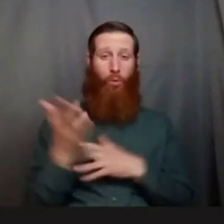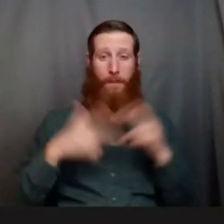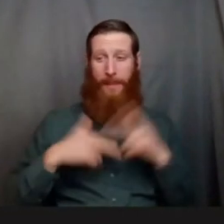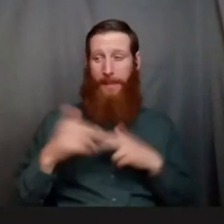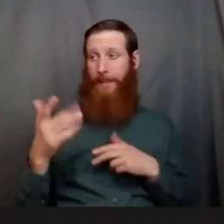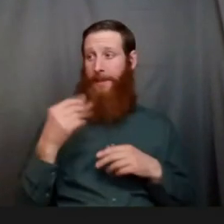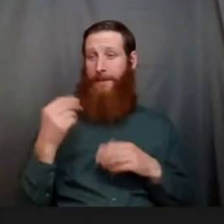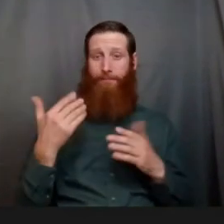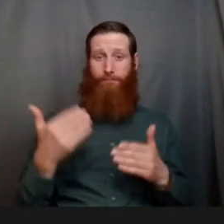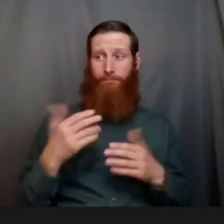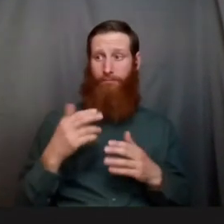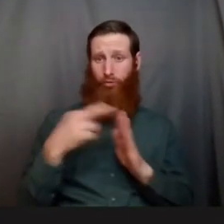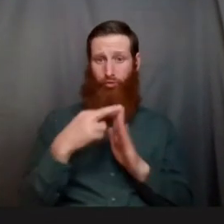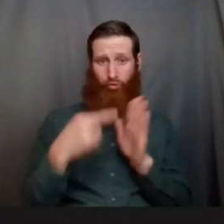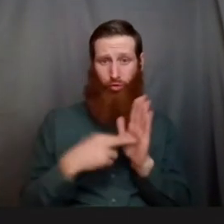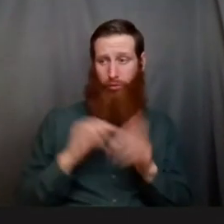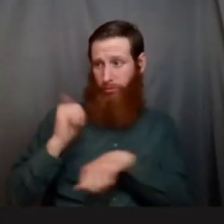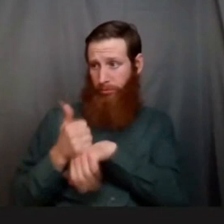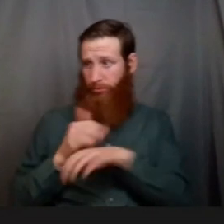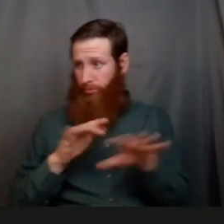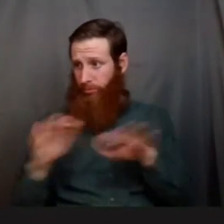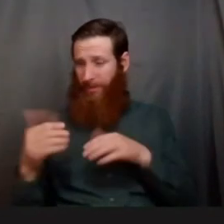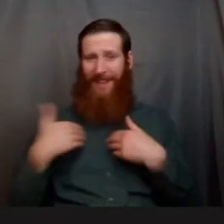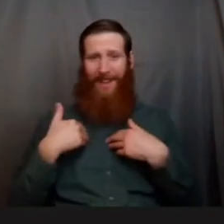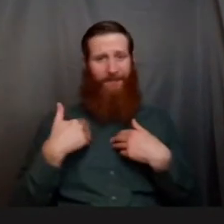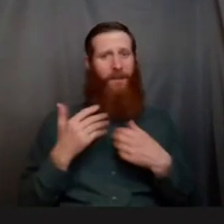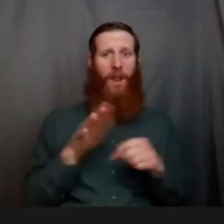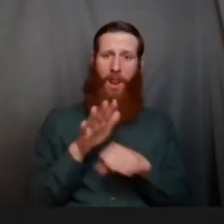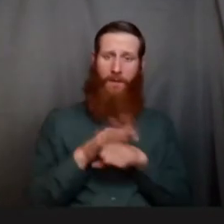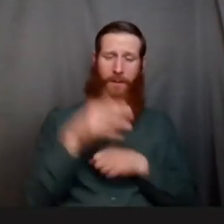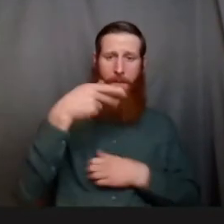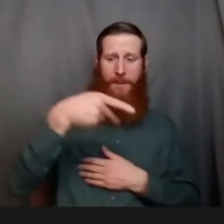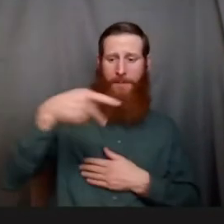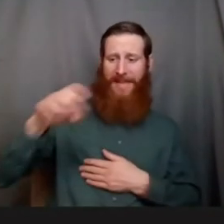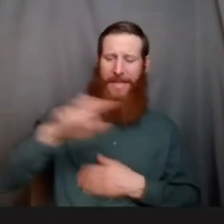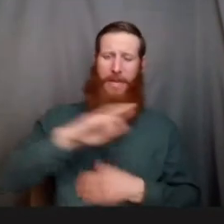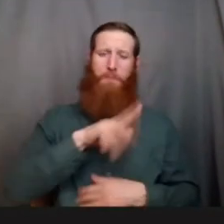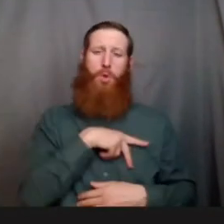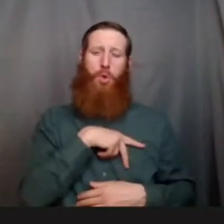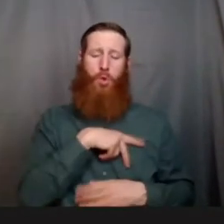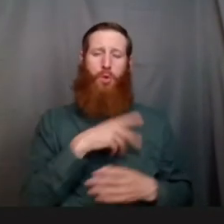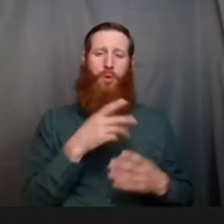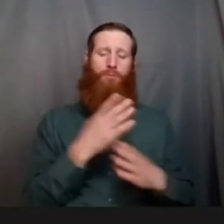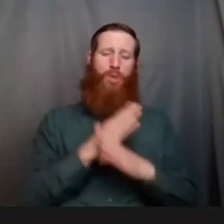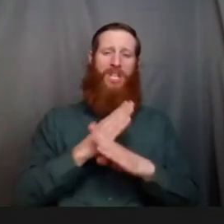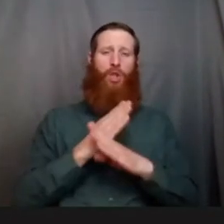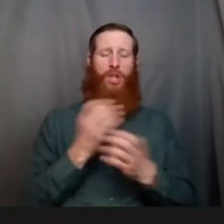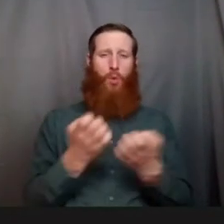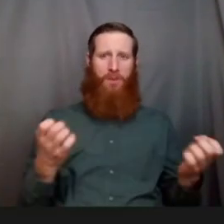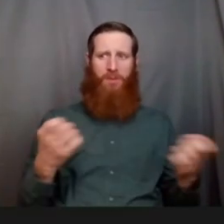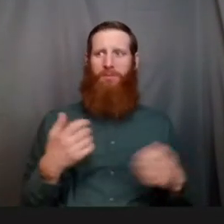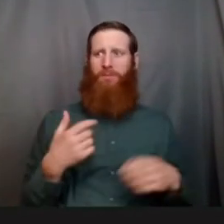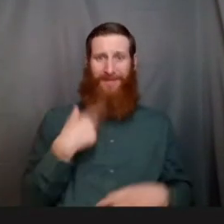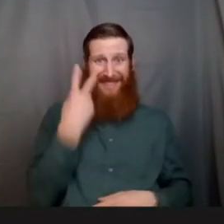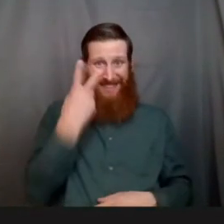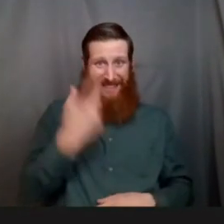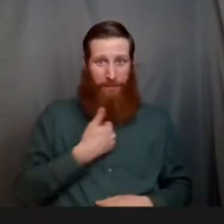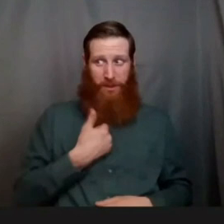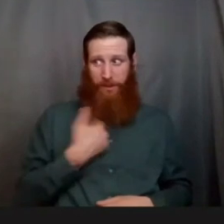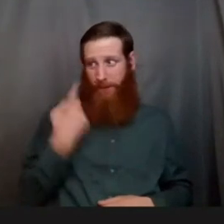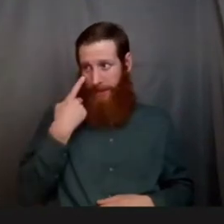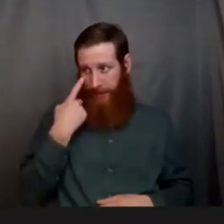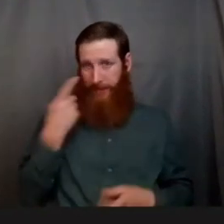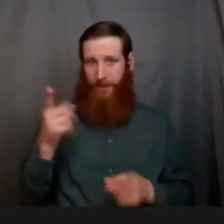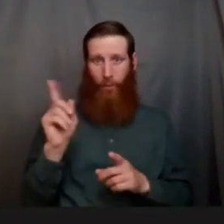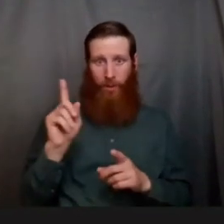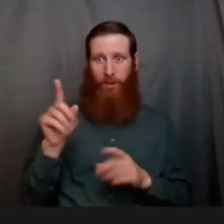in place. There's enough PPE out in classrooms. I've seen it myself out there. That's getting delivered to classrooms where students will